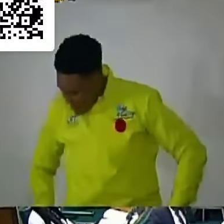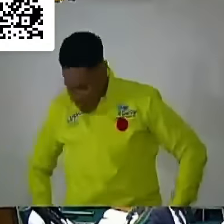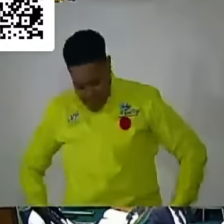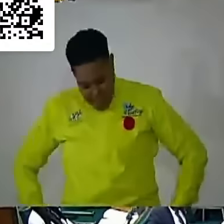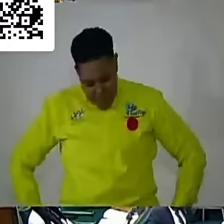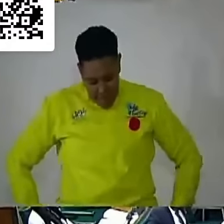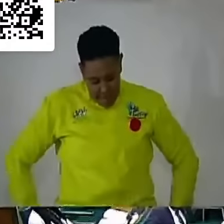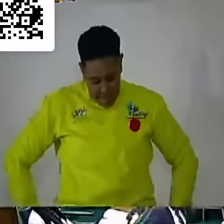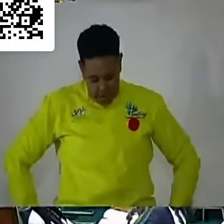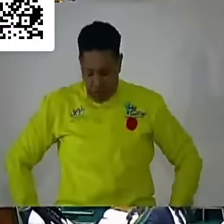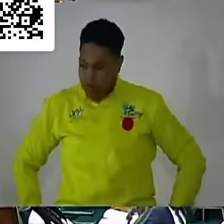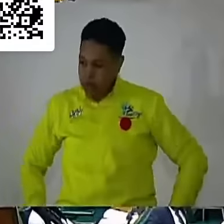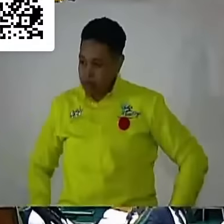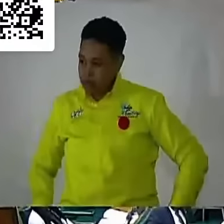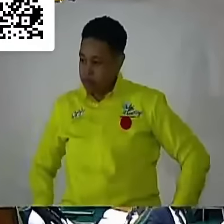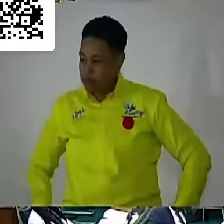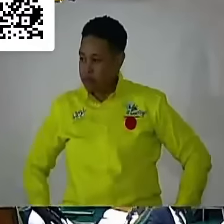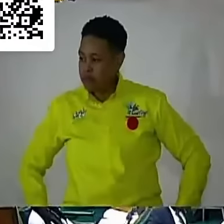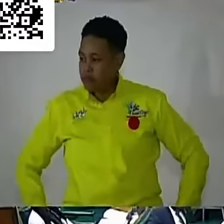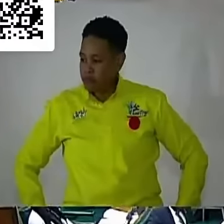Minister,